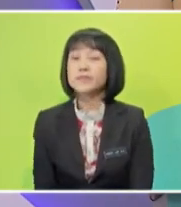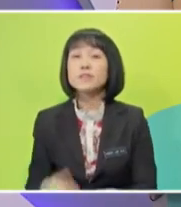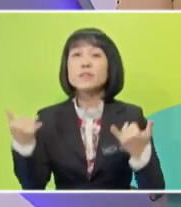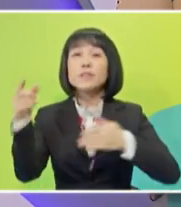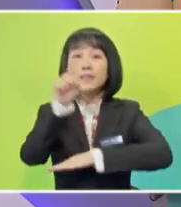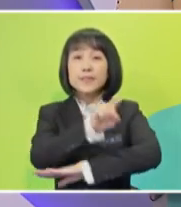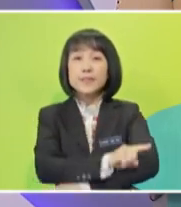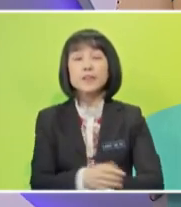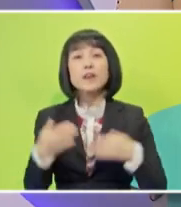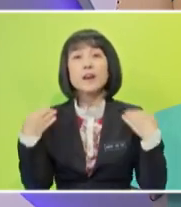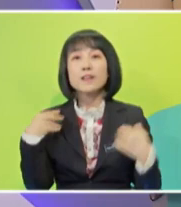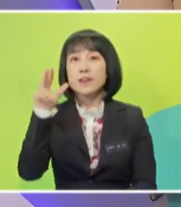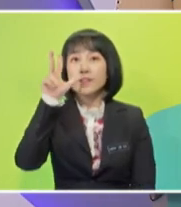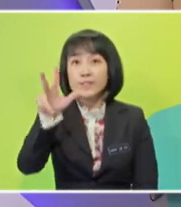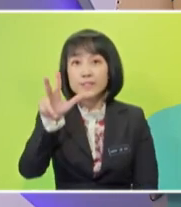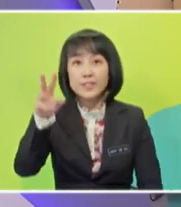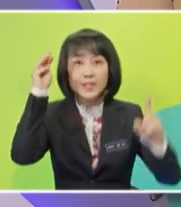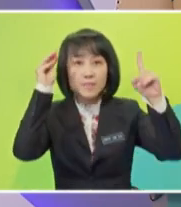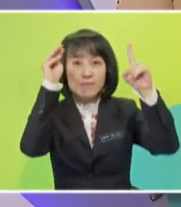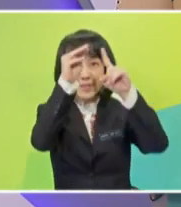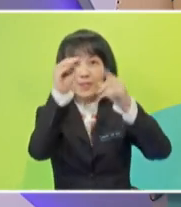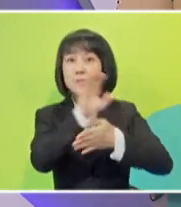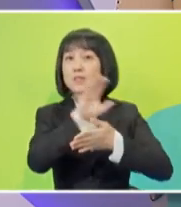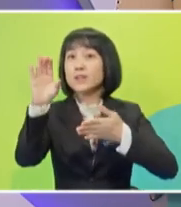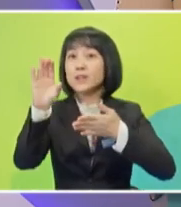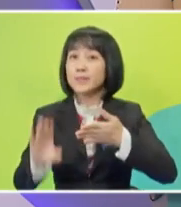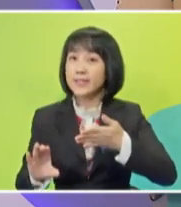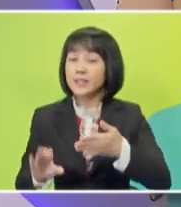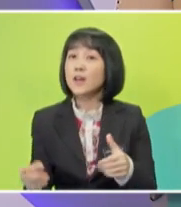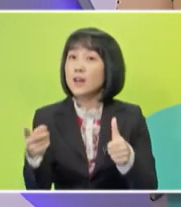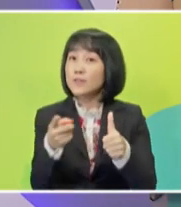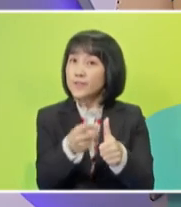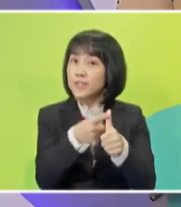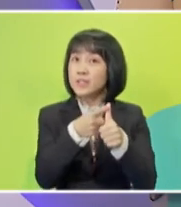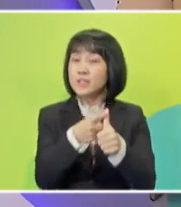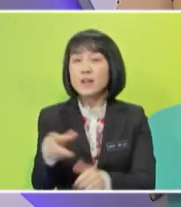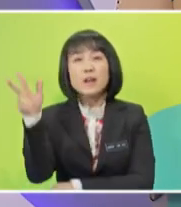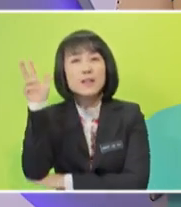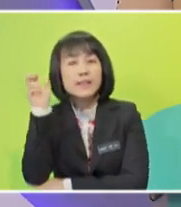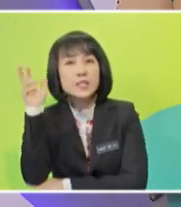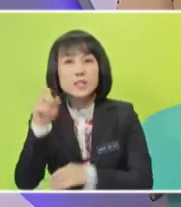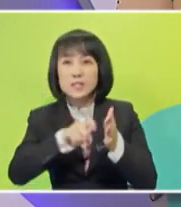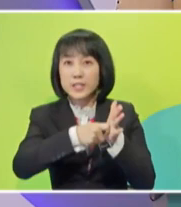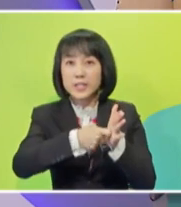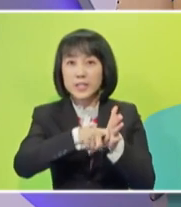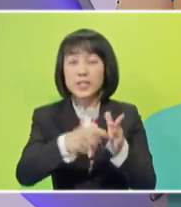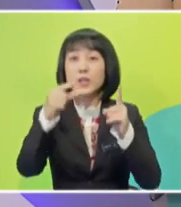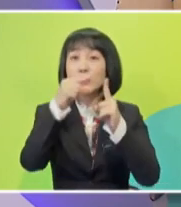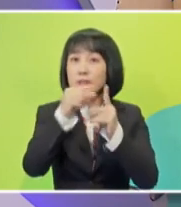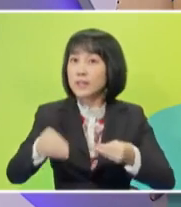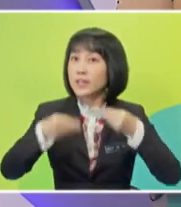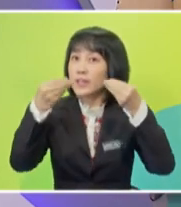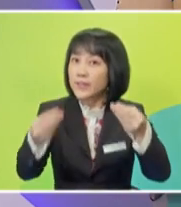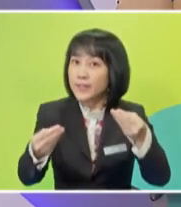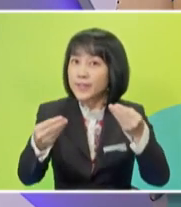have three missions that we have to complete. So the first one, you're going to listen to a keyword given to you and you will have